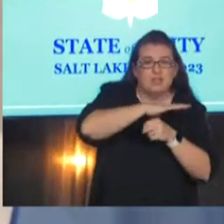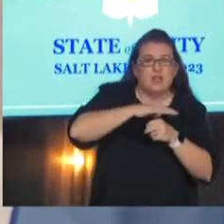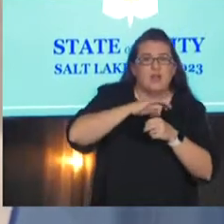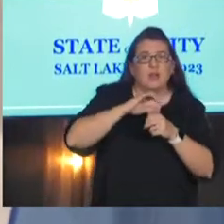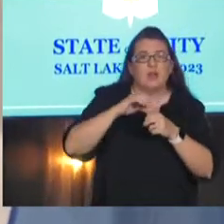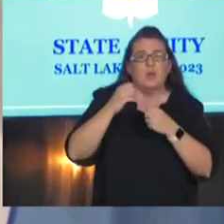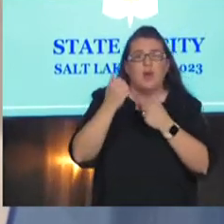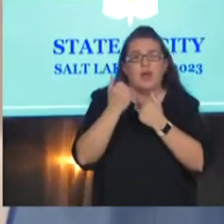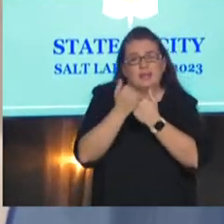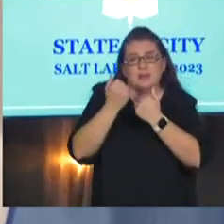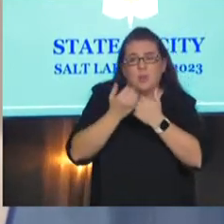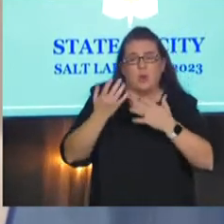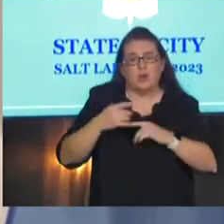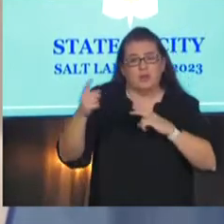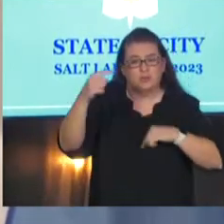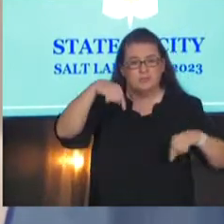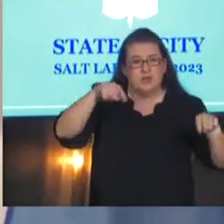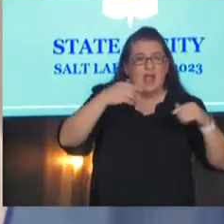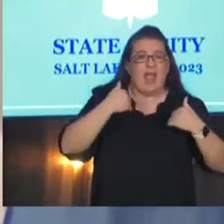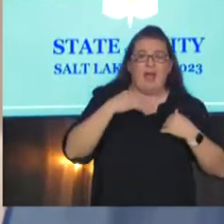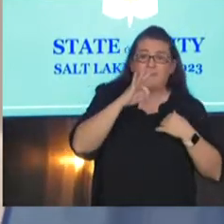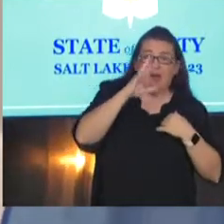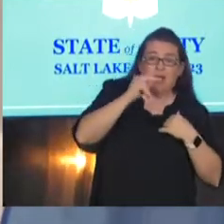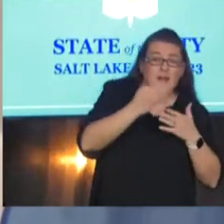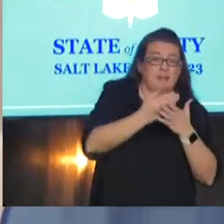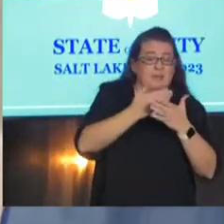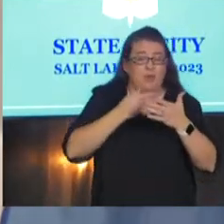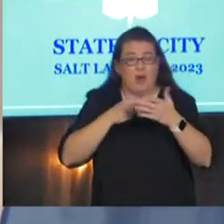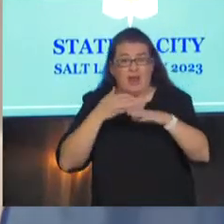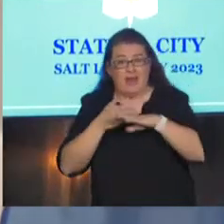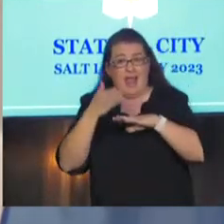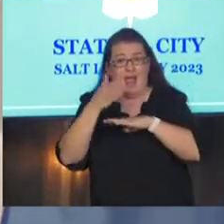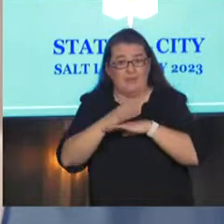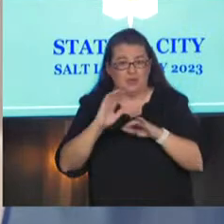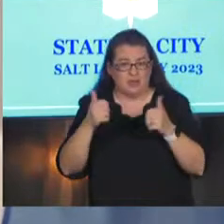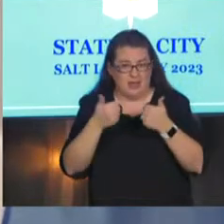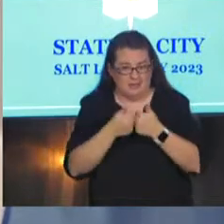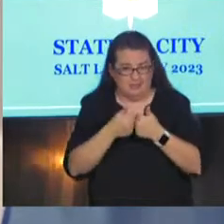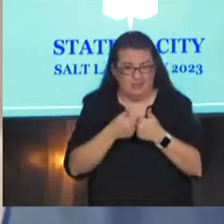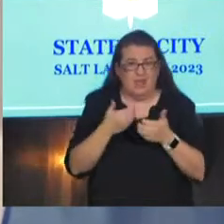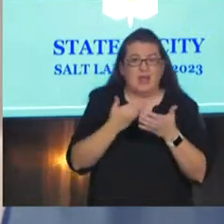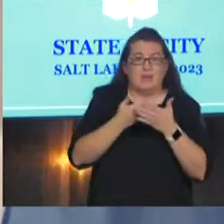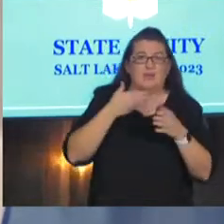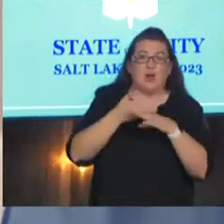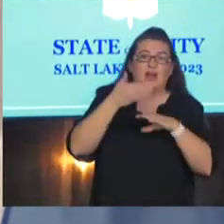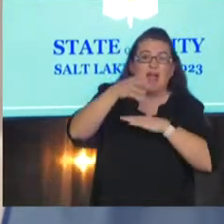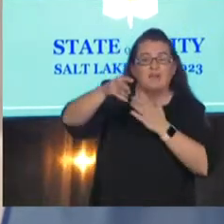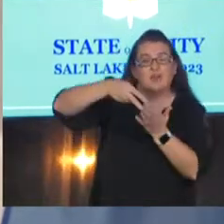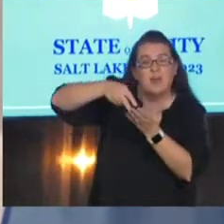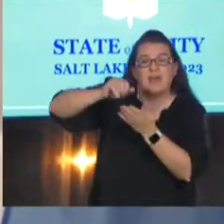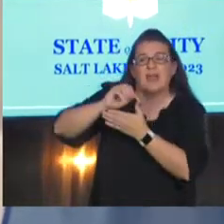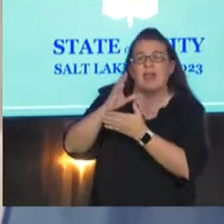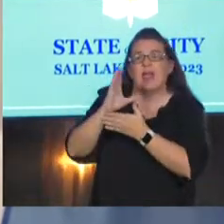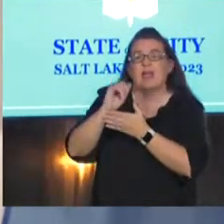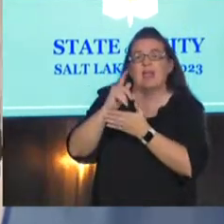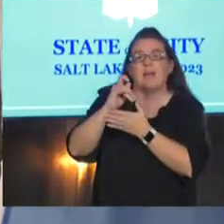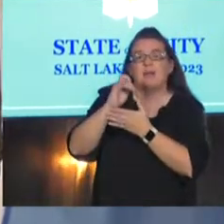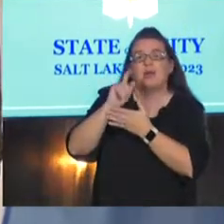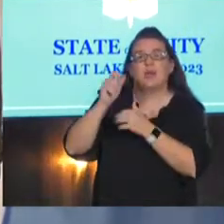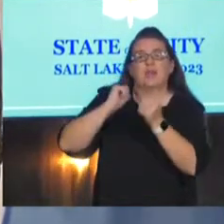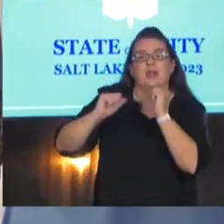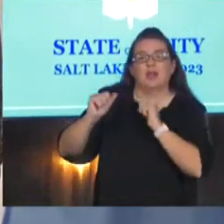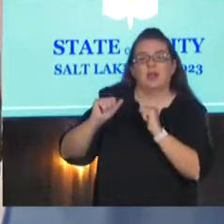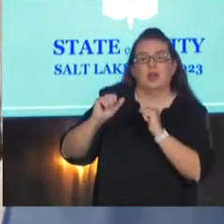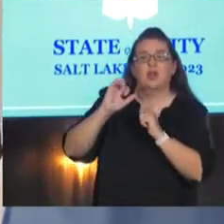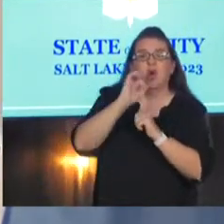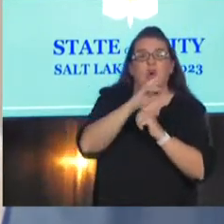surrounded by opportunities to have fun before and after a Jazz game, before and after the ballet at the Capitol Theater, or a Broadway show at